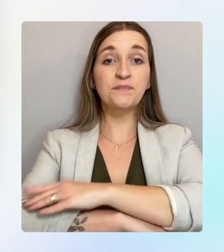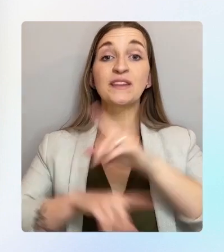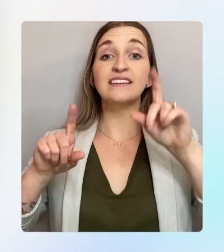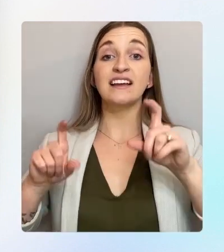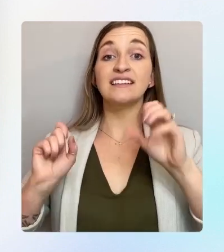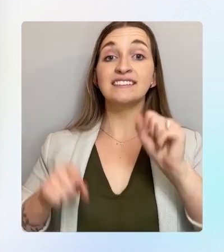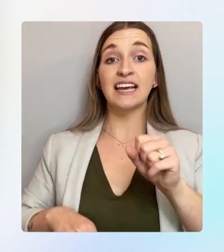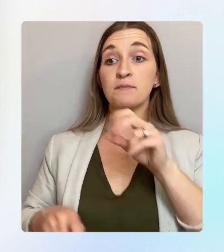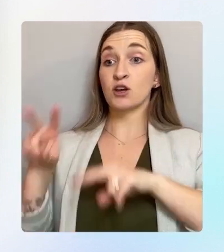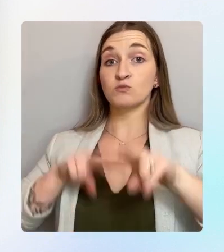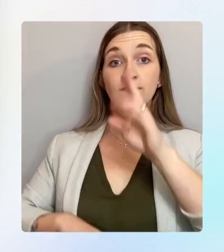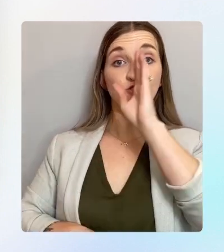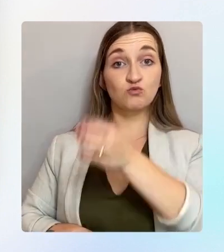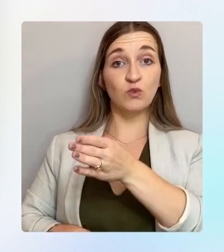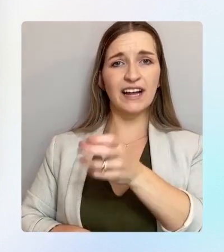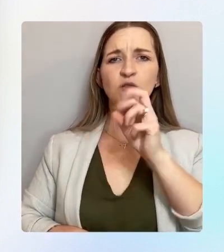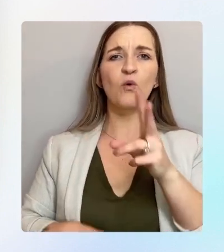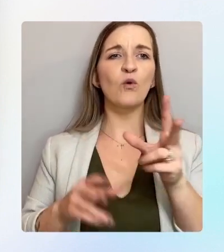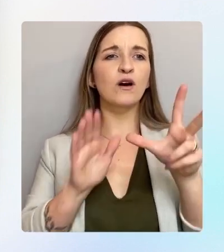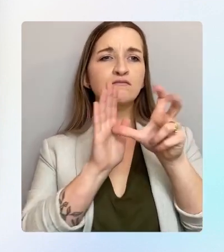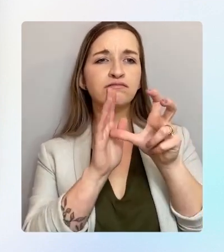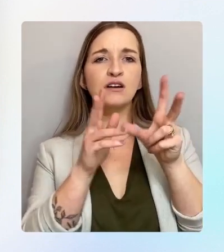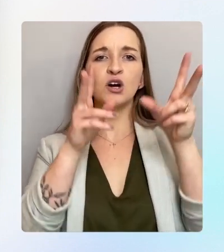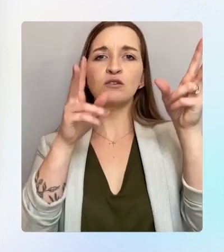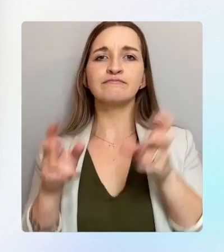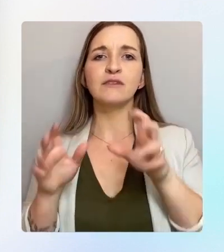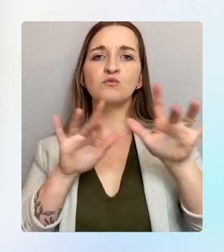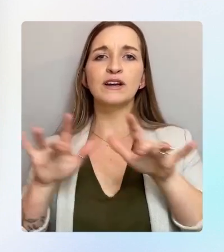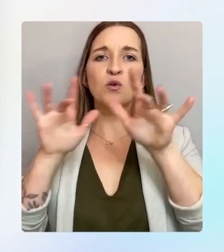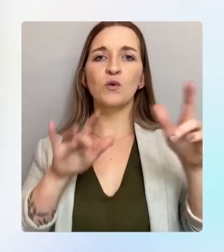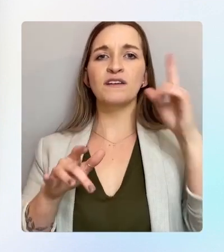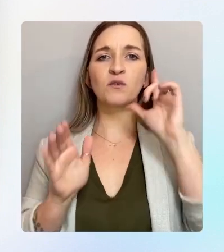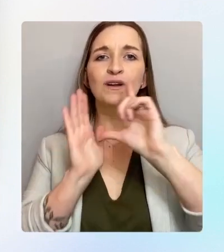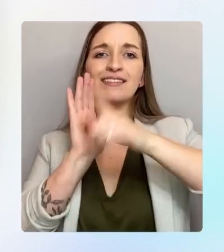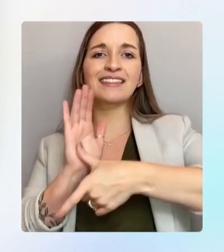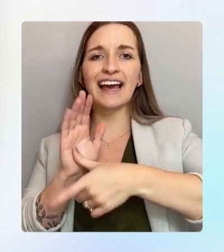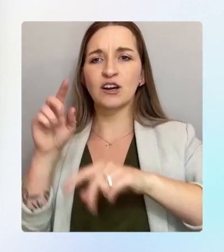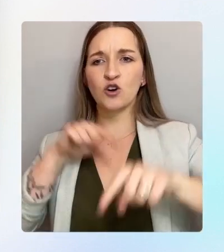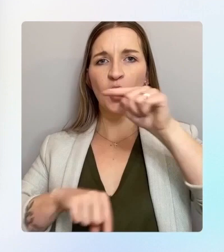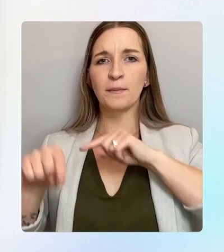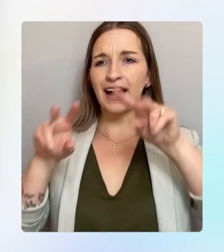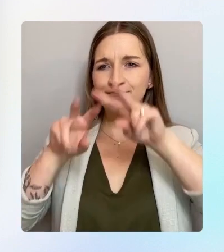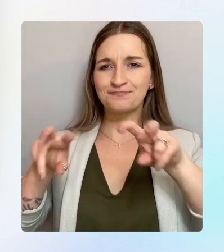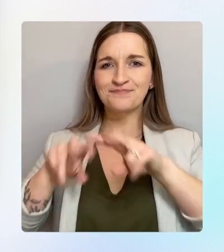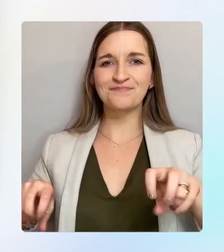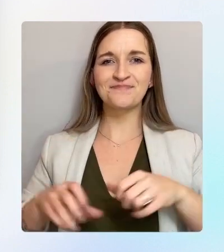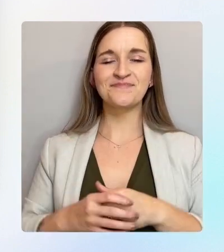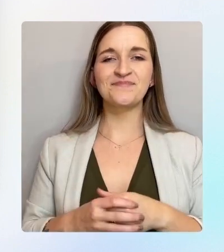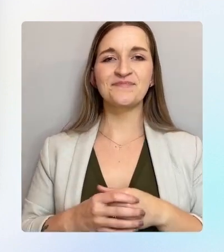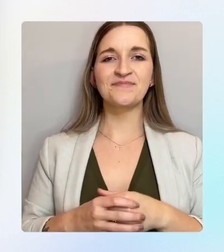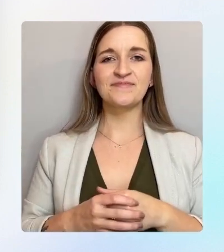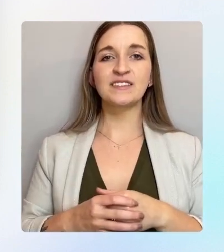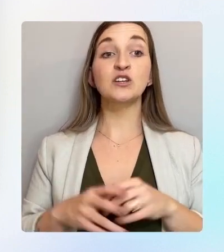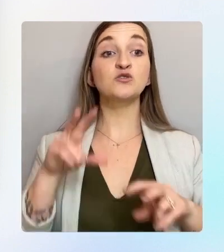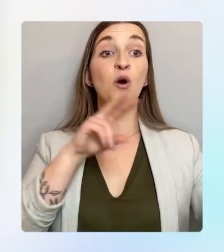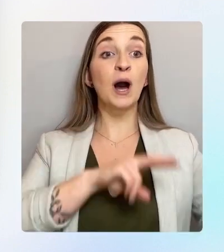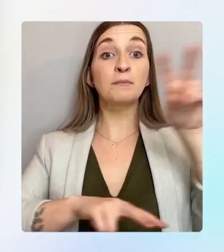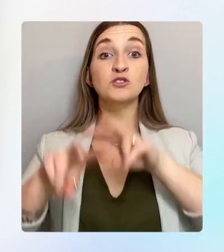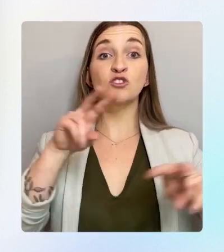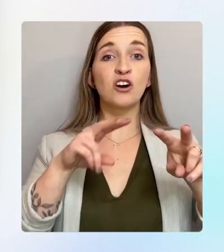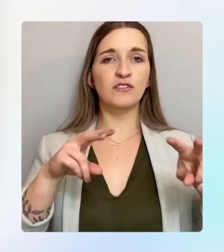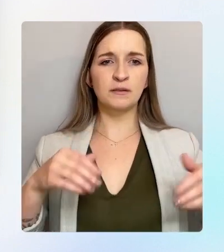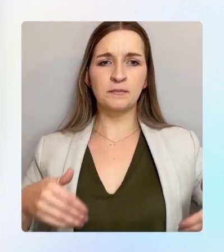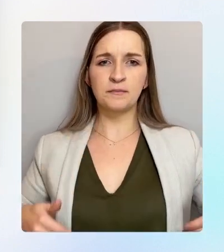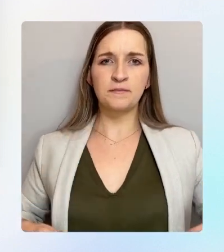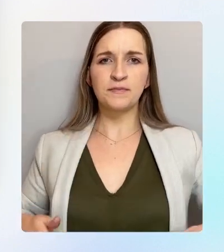can be observed directly or recorded for later review. By observing our users' behavior, designers